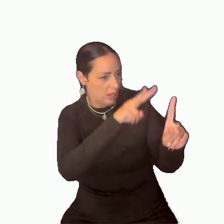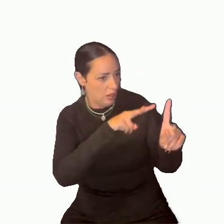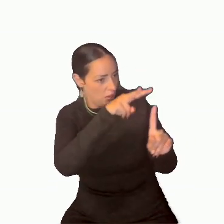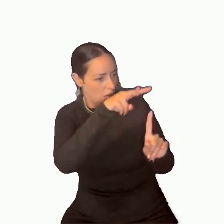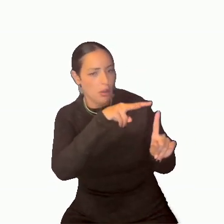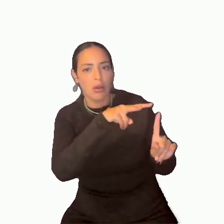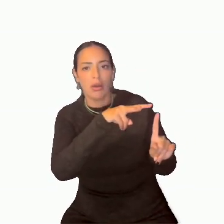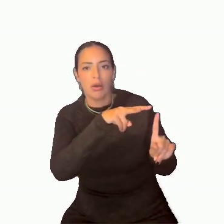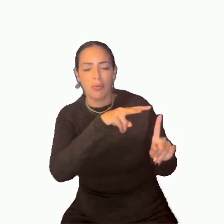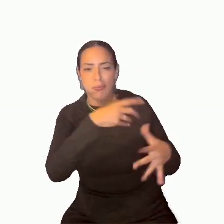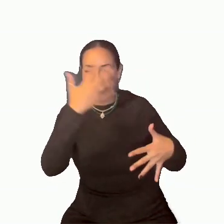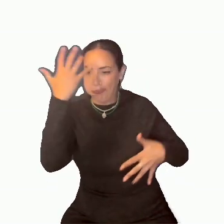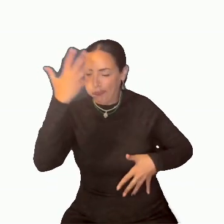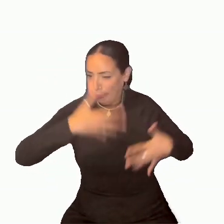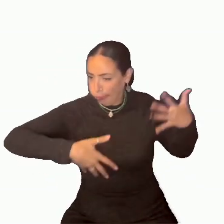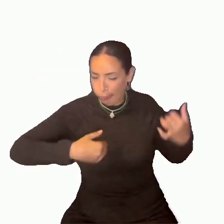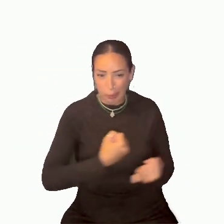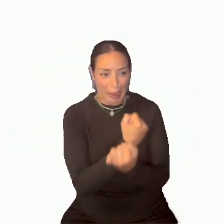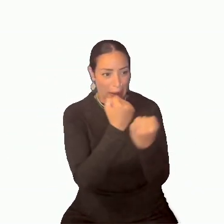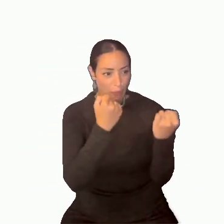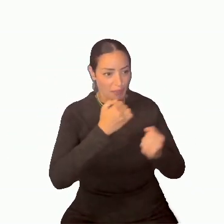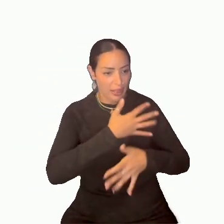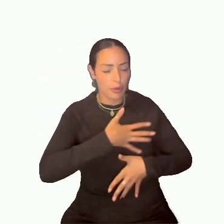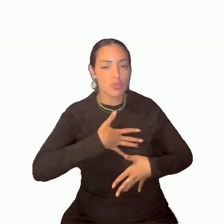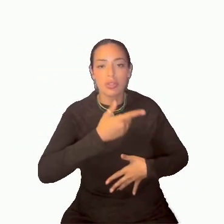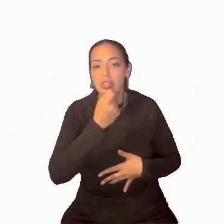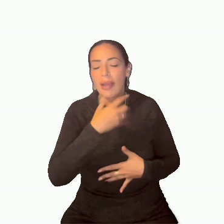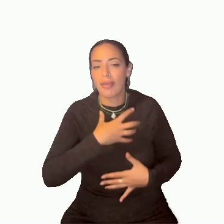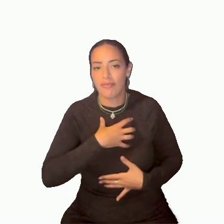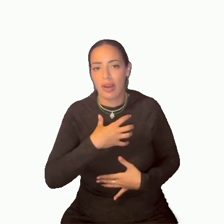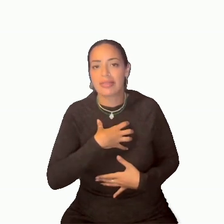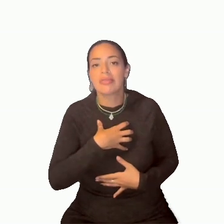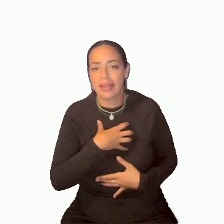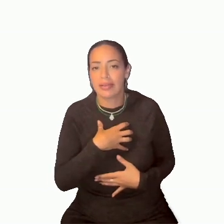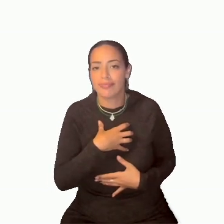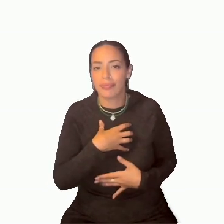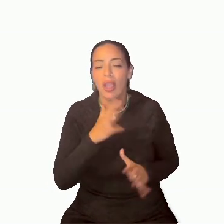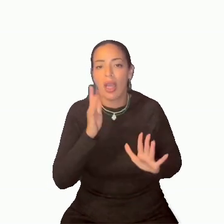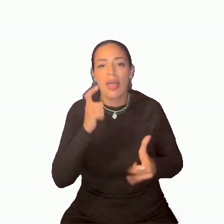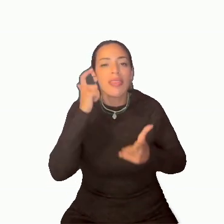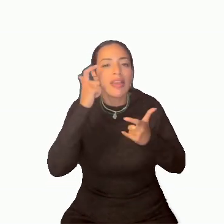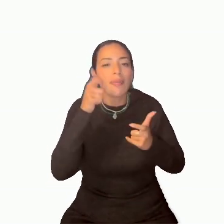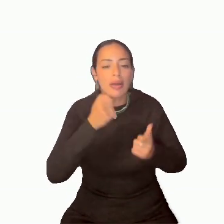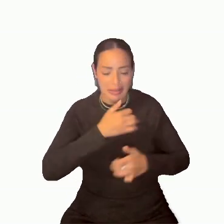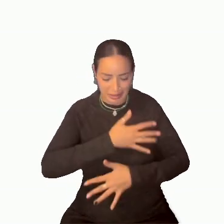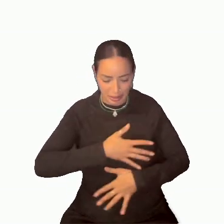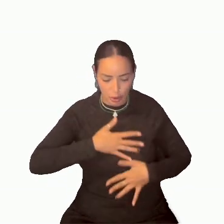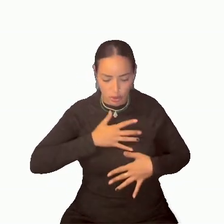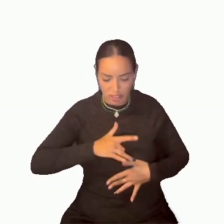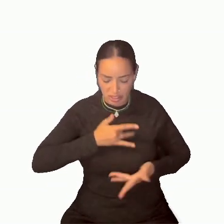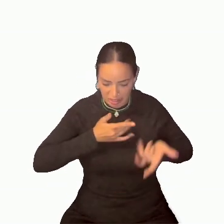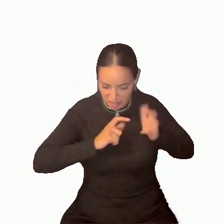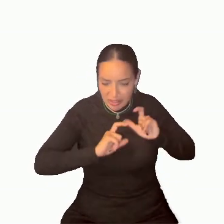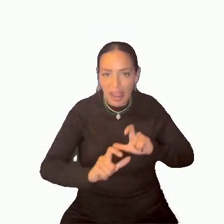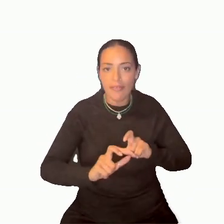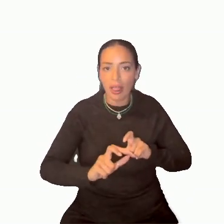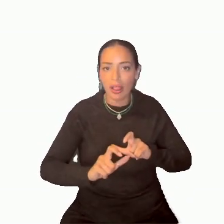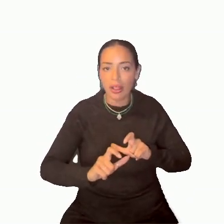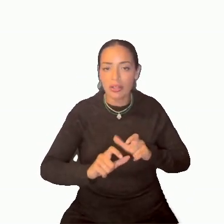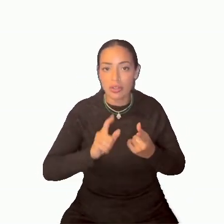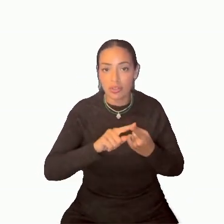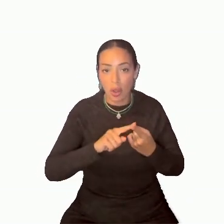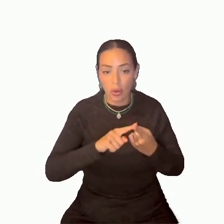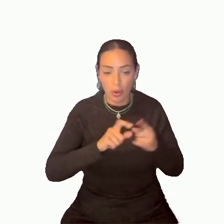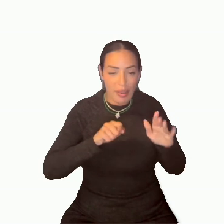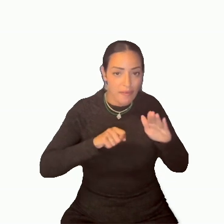witness the intensity of these emotions. It can be helpful to think about these responses as survival responses, remembering that flight,